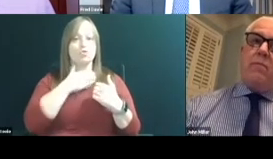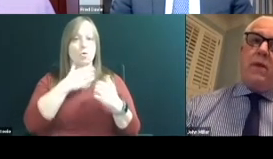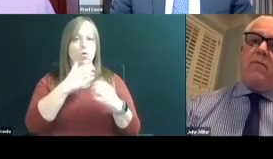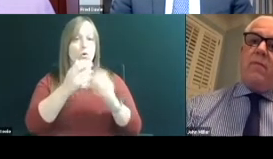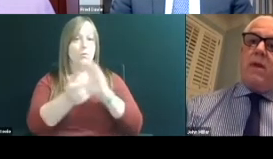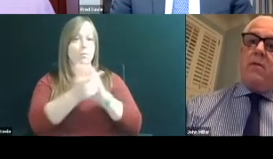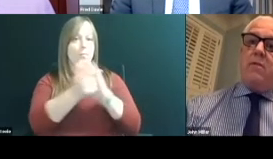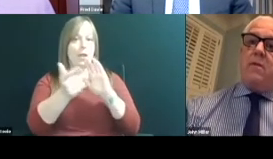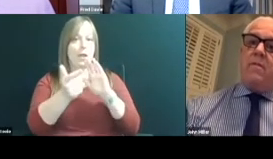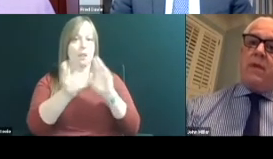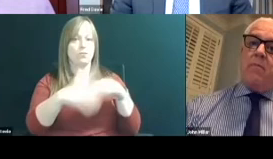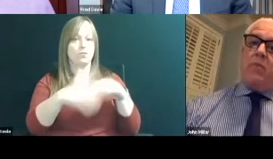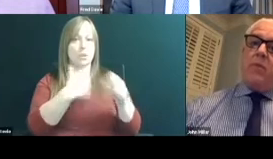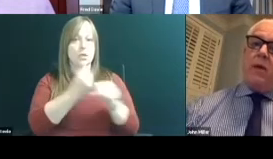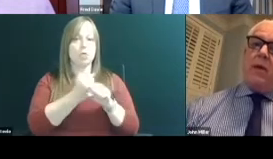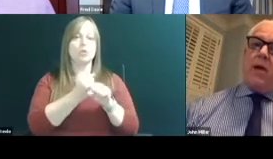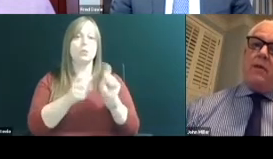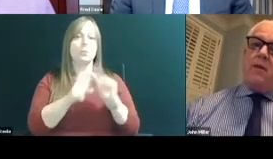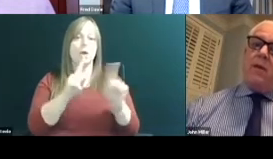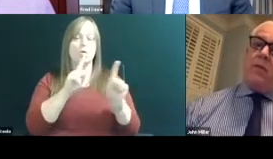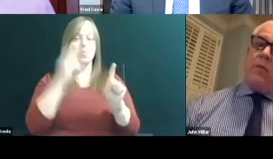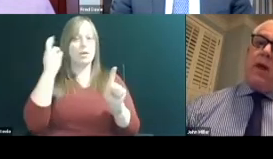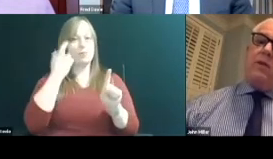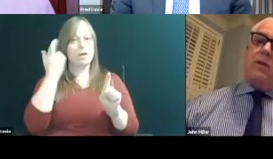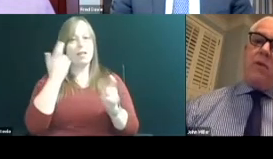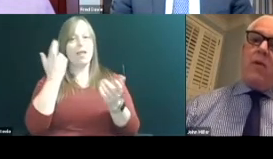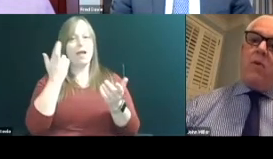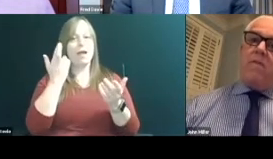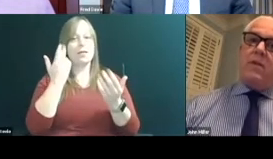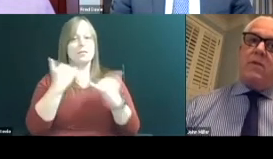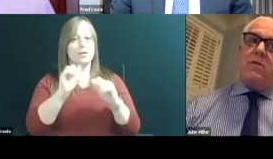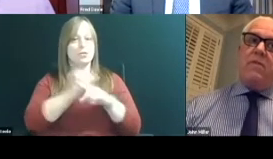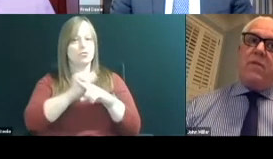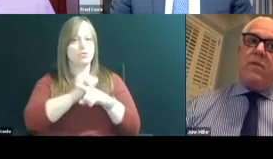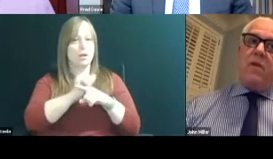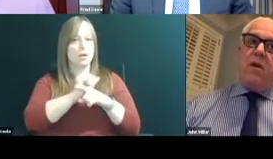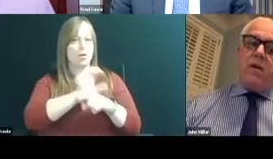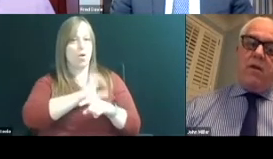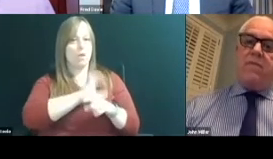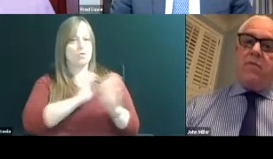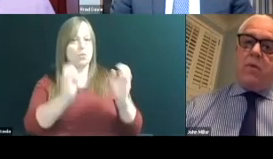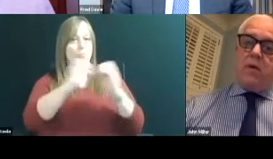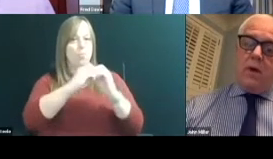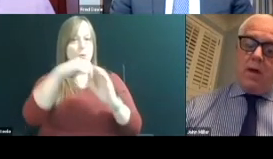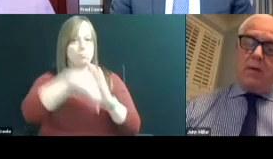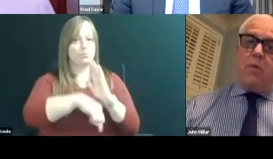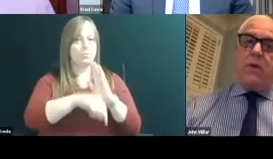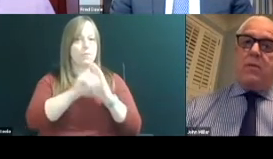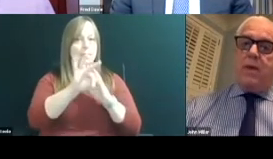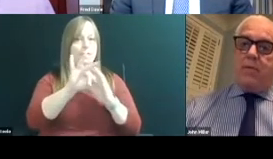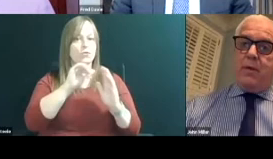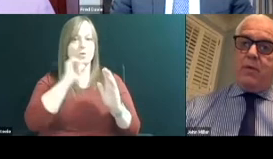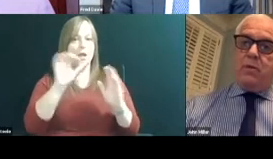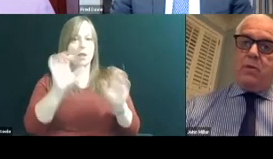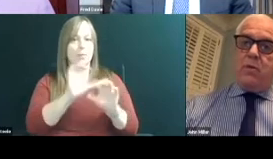was in place for years, but we realized we had to train officers further on if you were not going to be able to use a